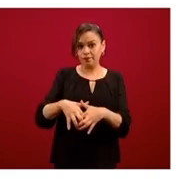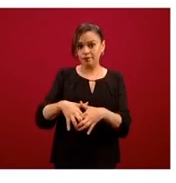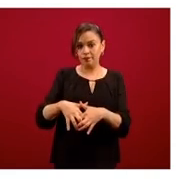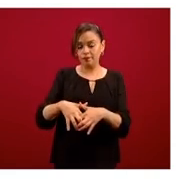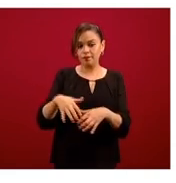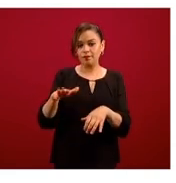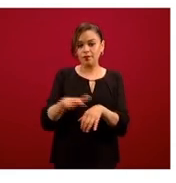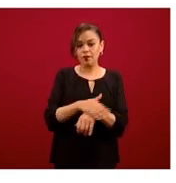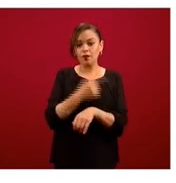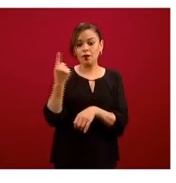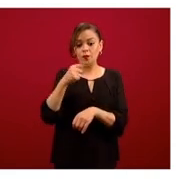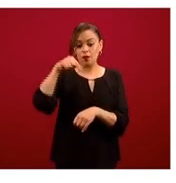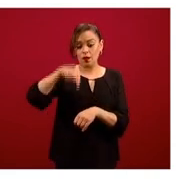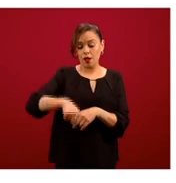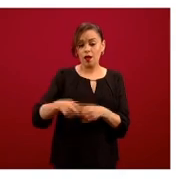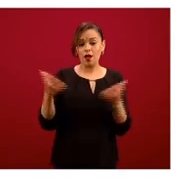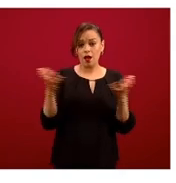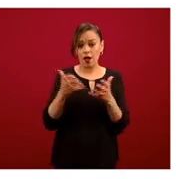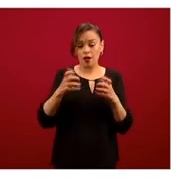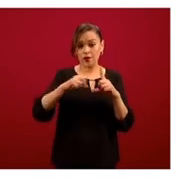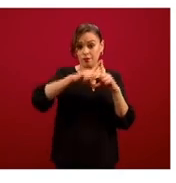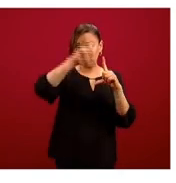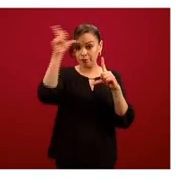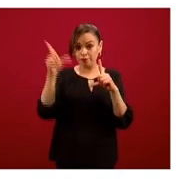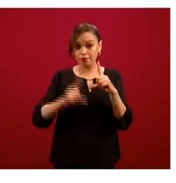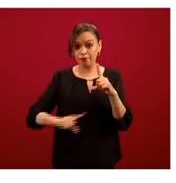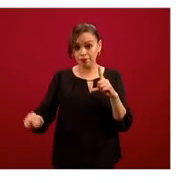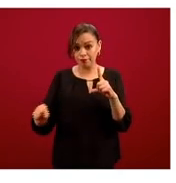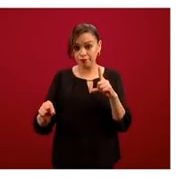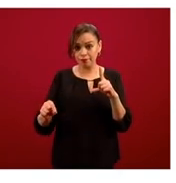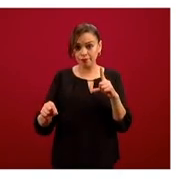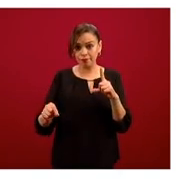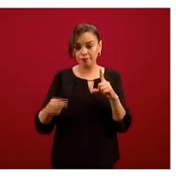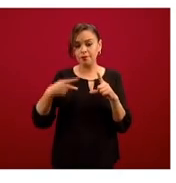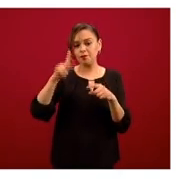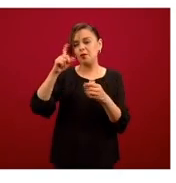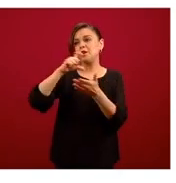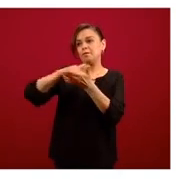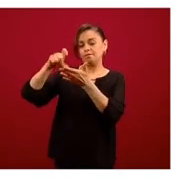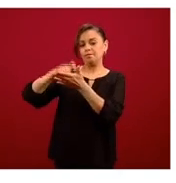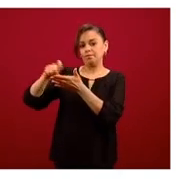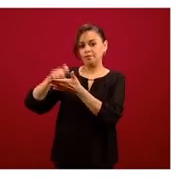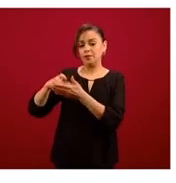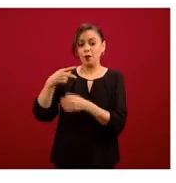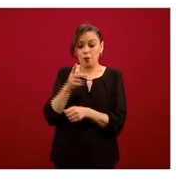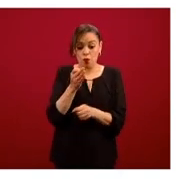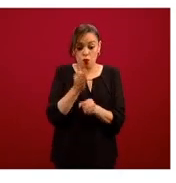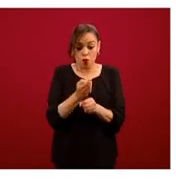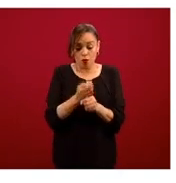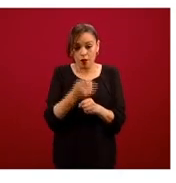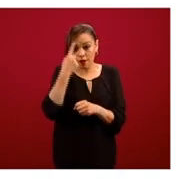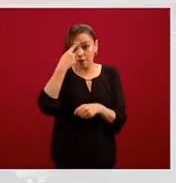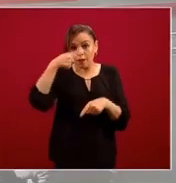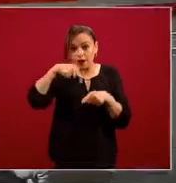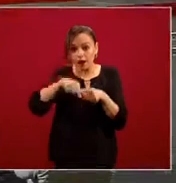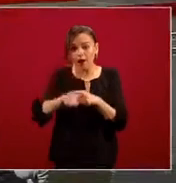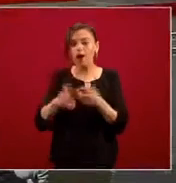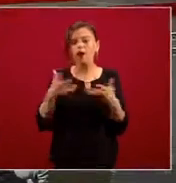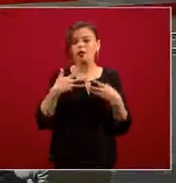and we just want to make sure that we can start manufacturing that nationally.